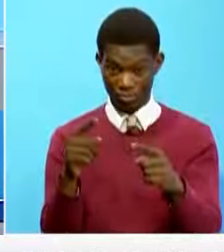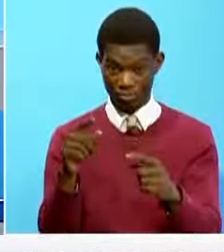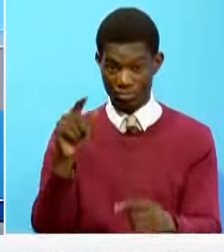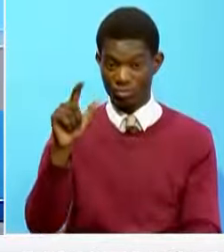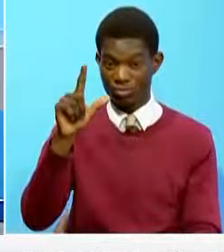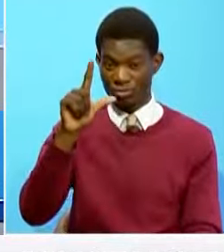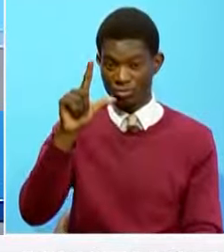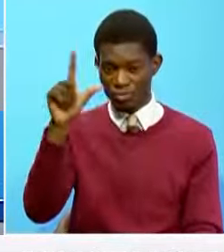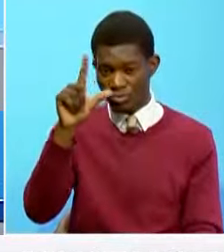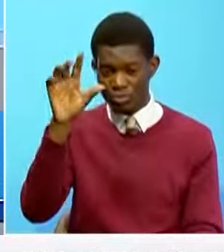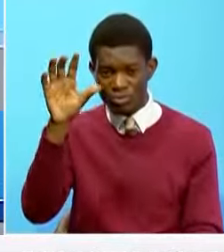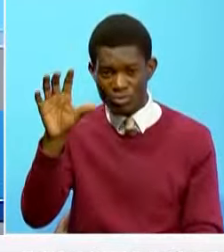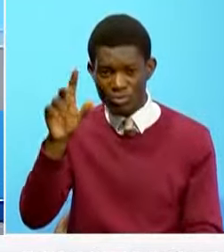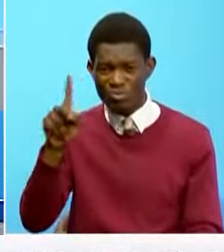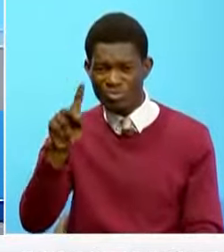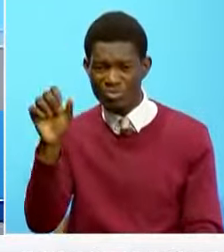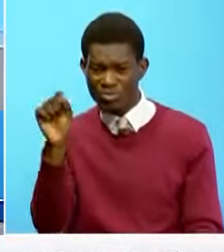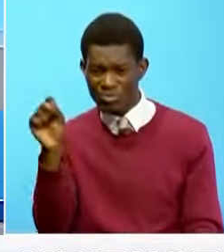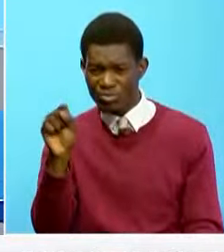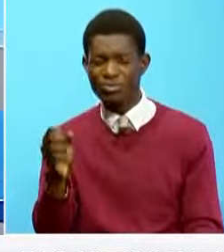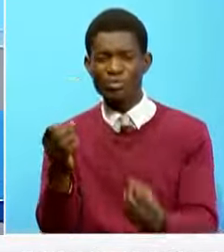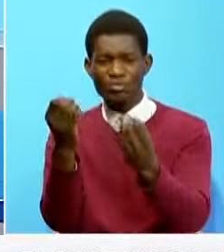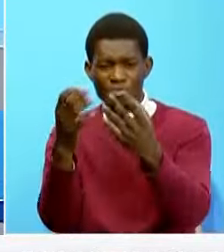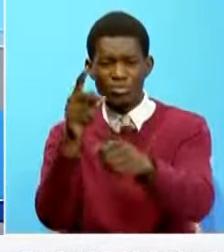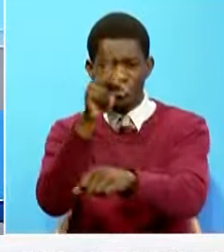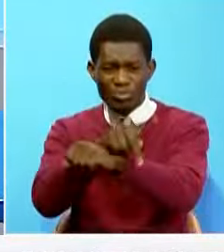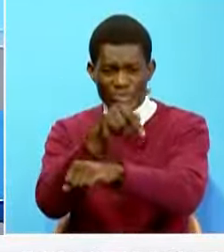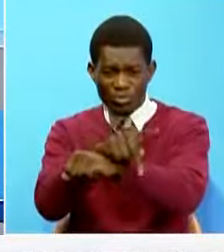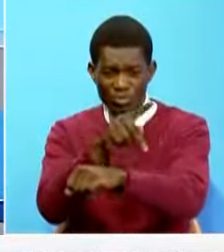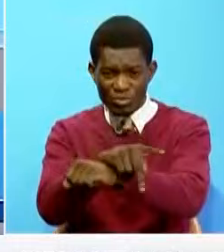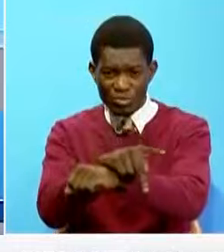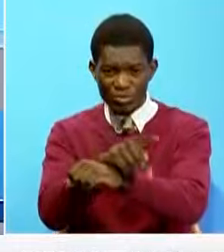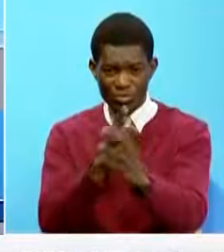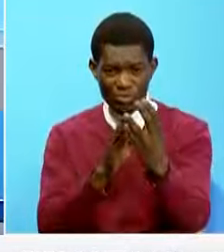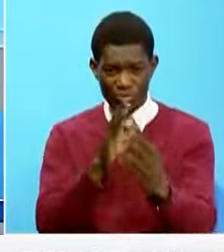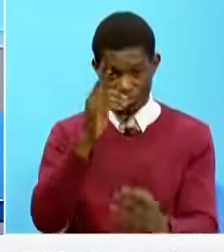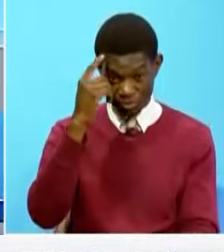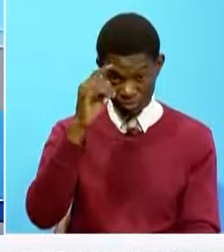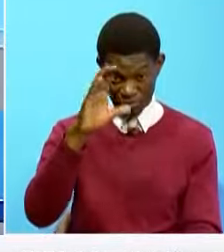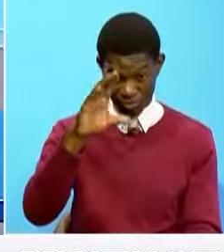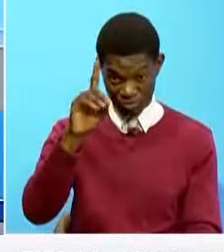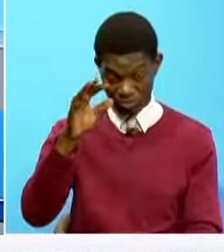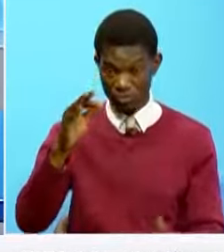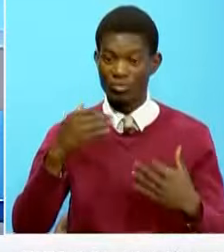Mumbi has commissioned several projects under the Constituency Development Fund CDF in Mambilima and Mwese